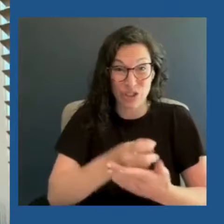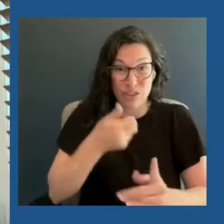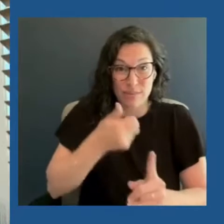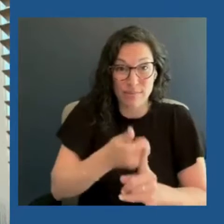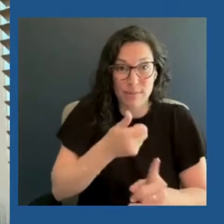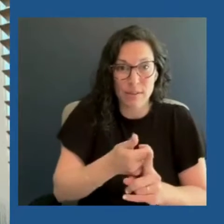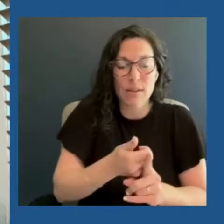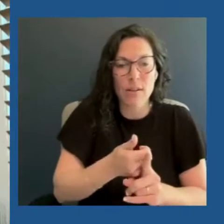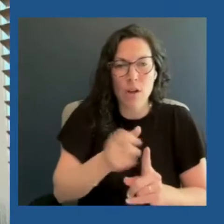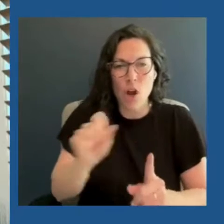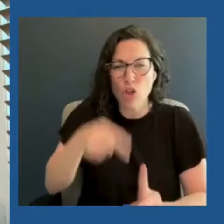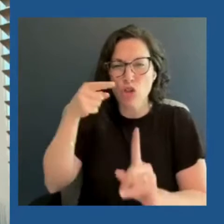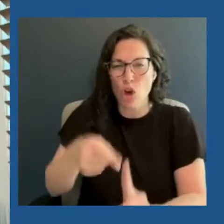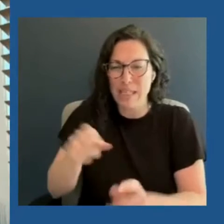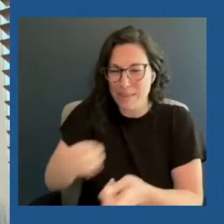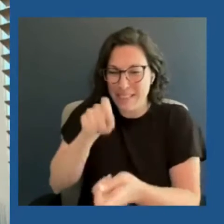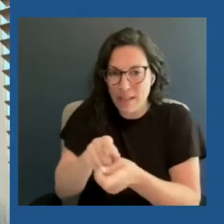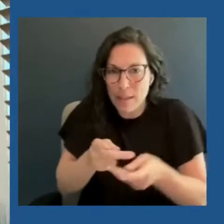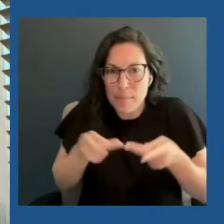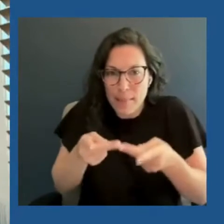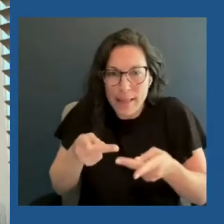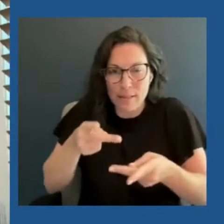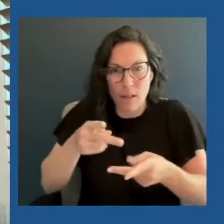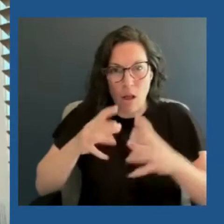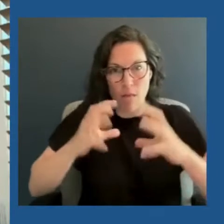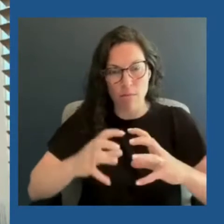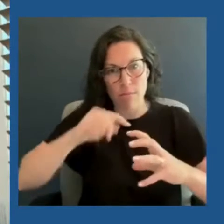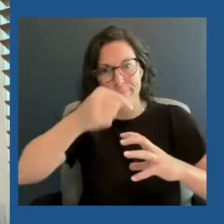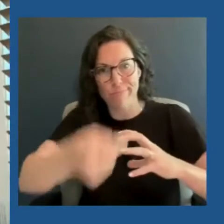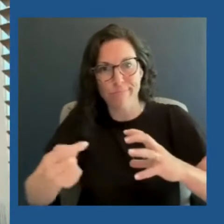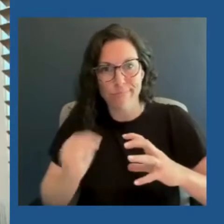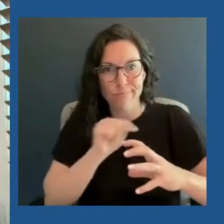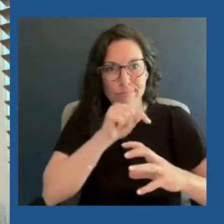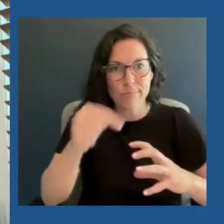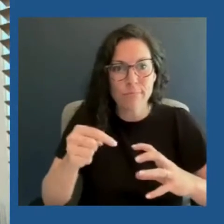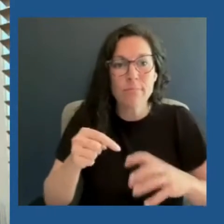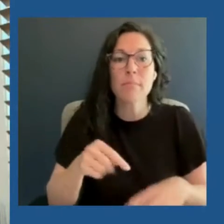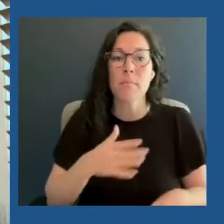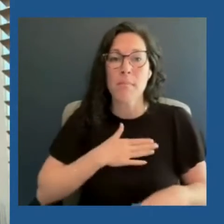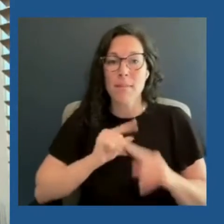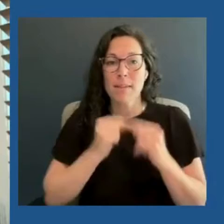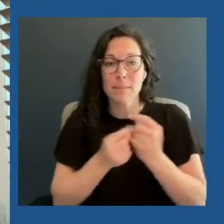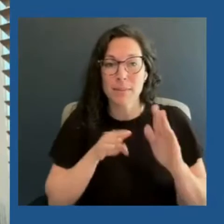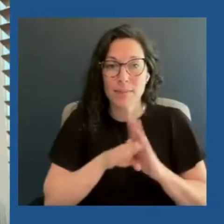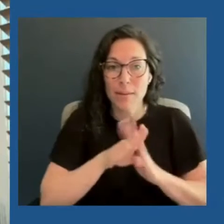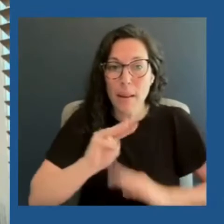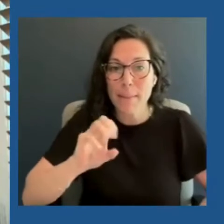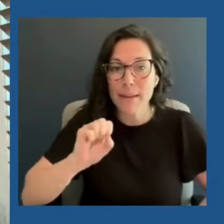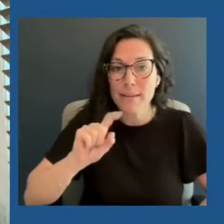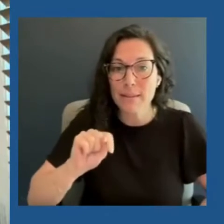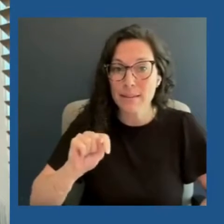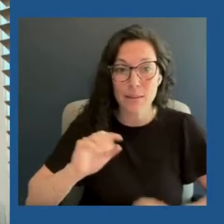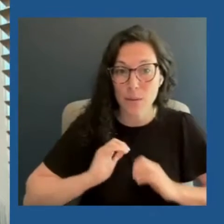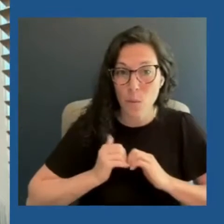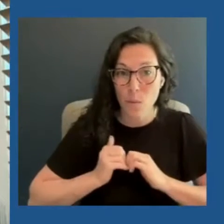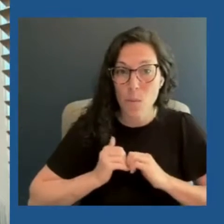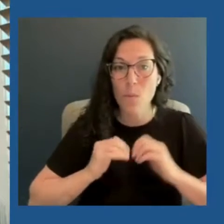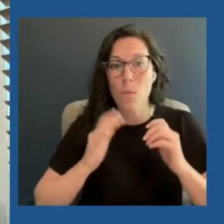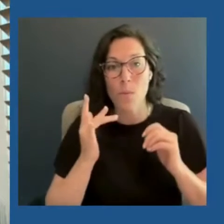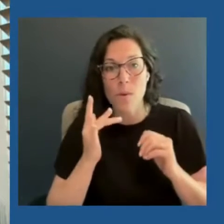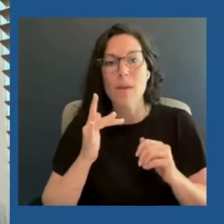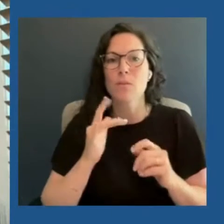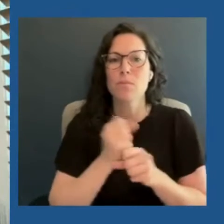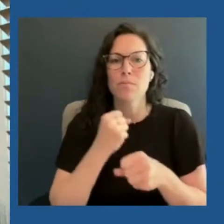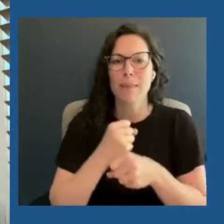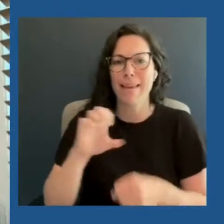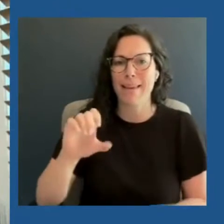in the brain. My team developed MST as a way to make ECT safer by using the minimum amount of